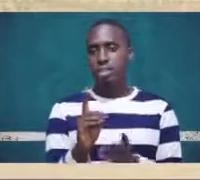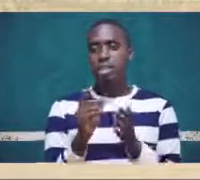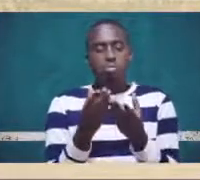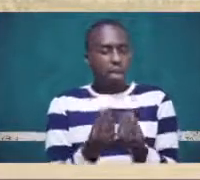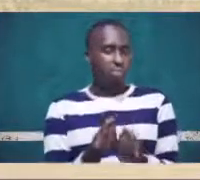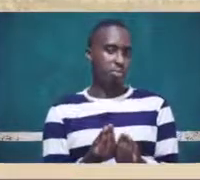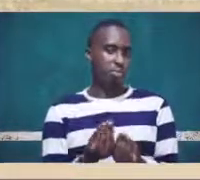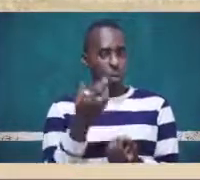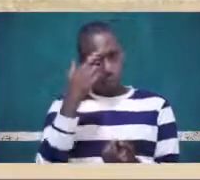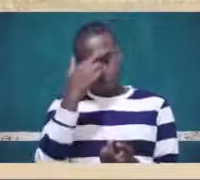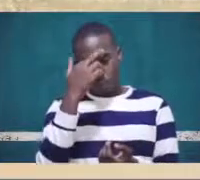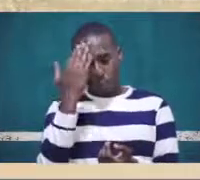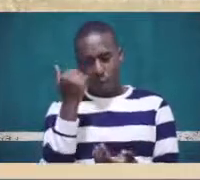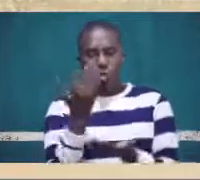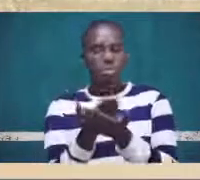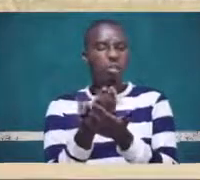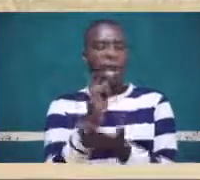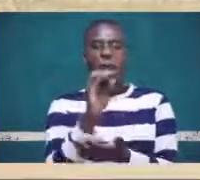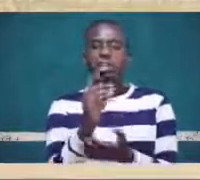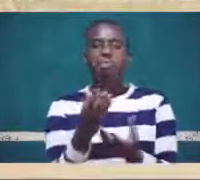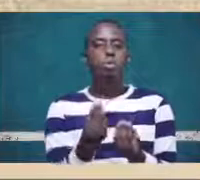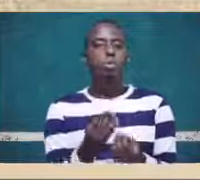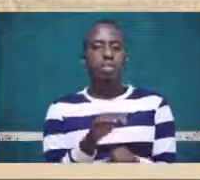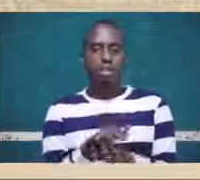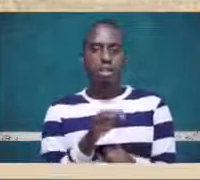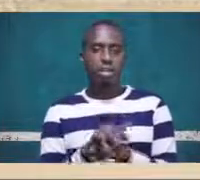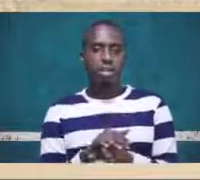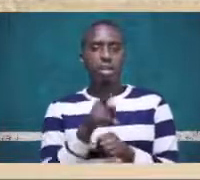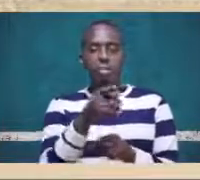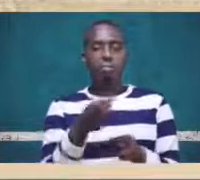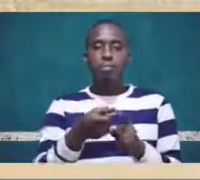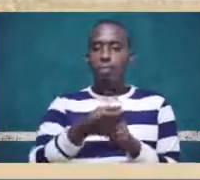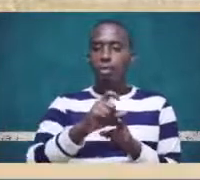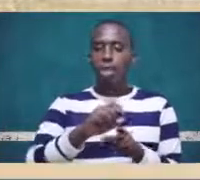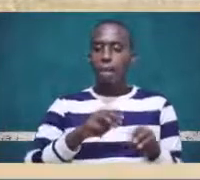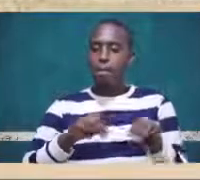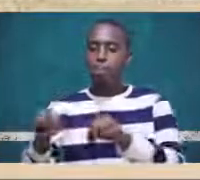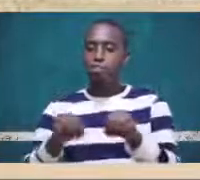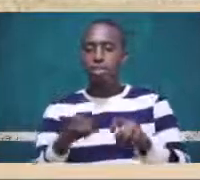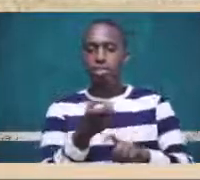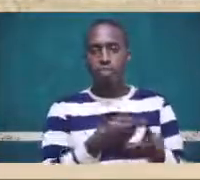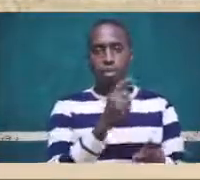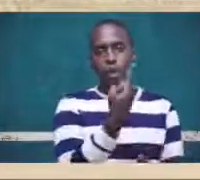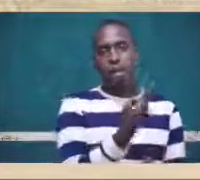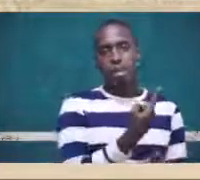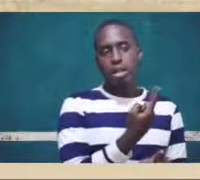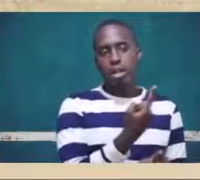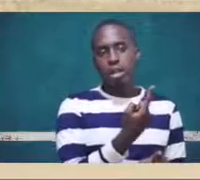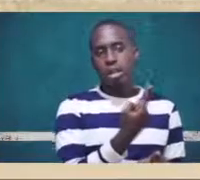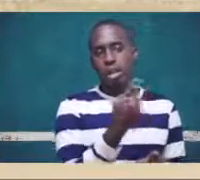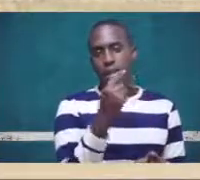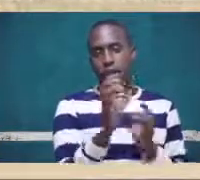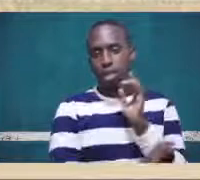easy. Because acquiring an ID, it becomes cheaper. Now, this encourages movement of people from one country to